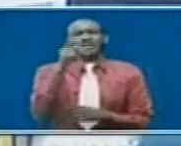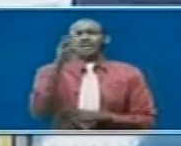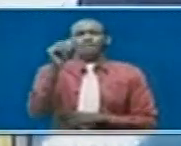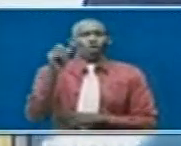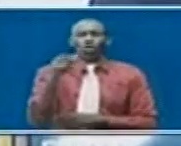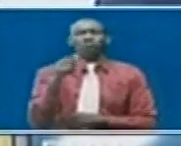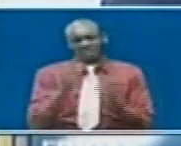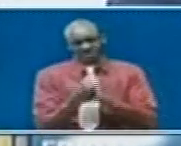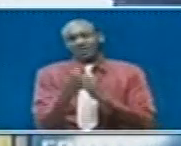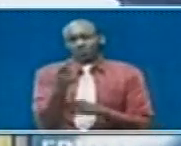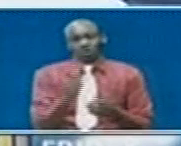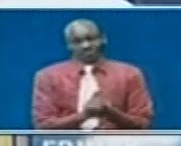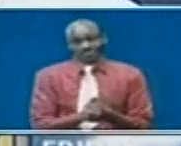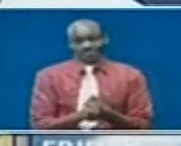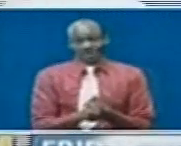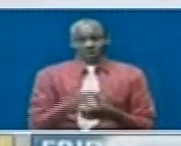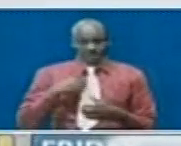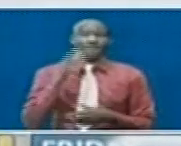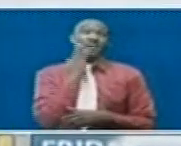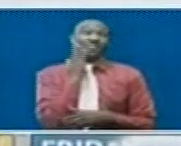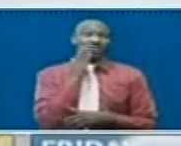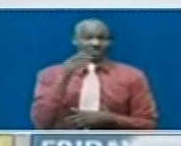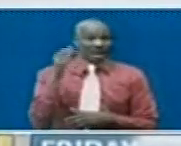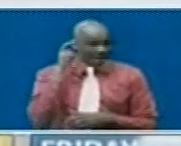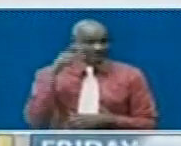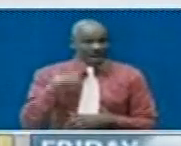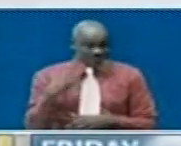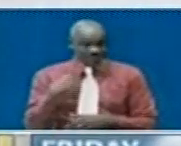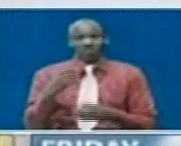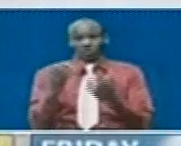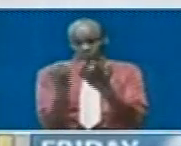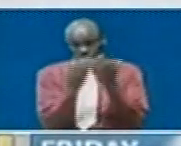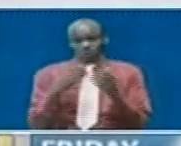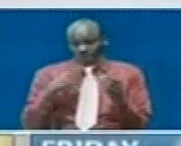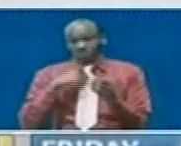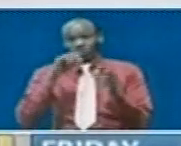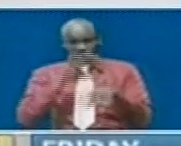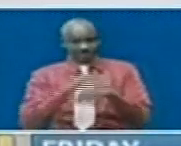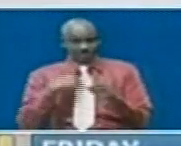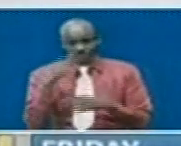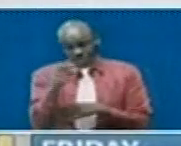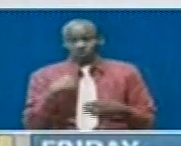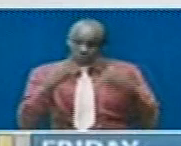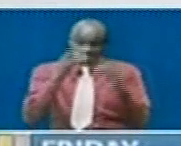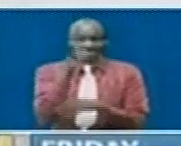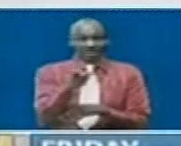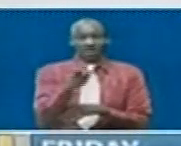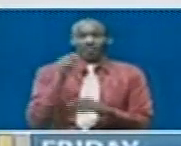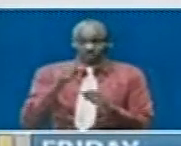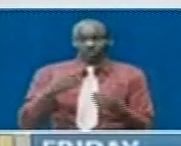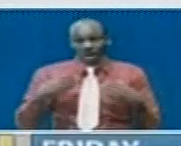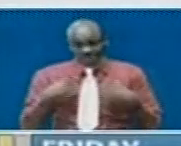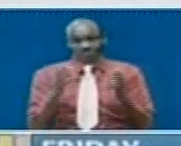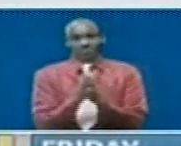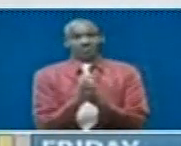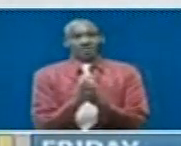about that. Well, my mom heard about that there was an audition. So she said I should probably go and try it. So like she helped me with